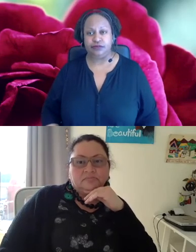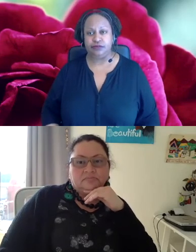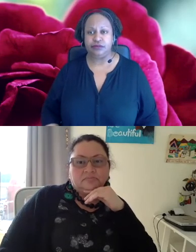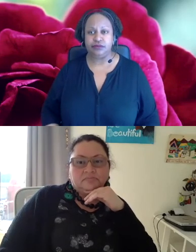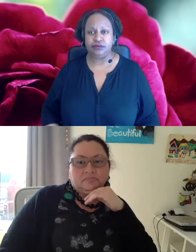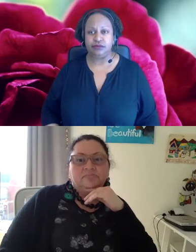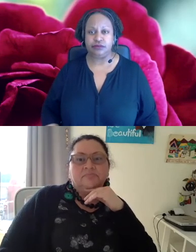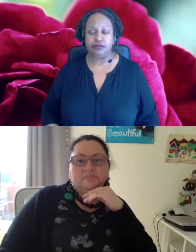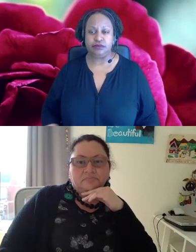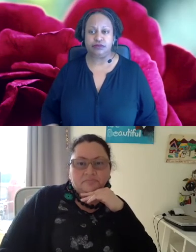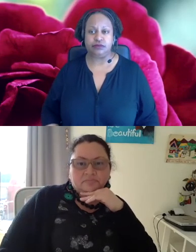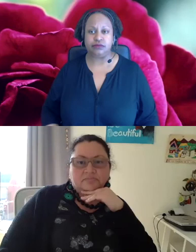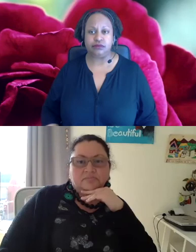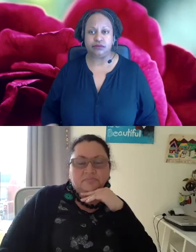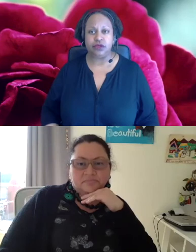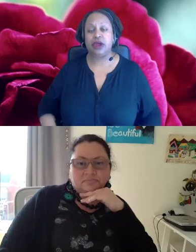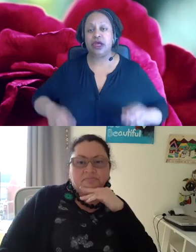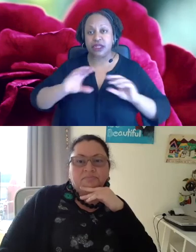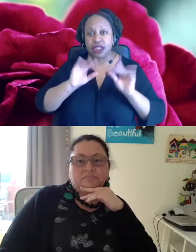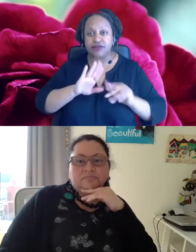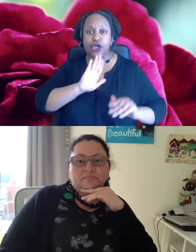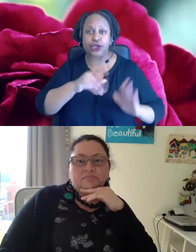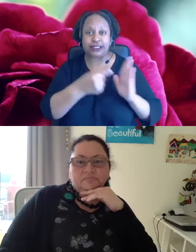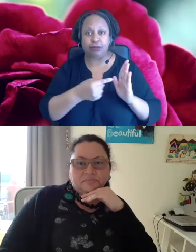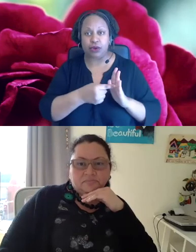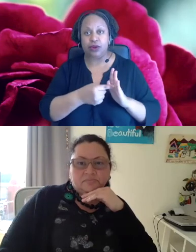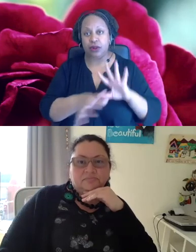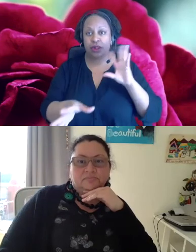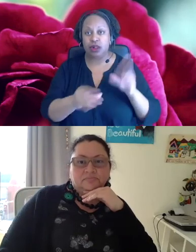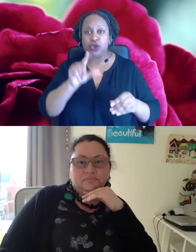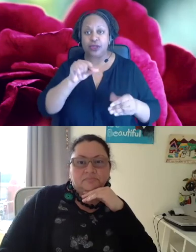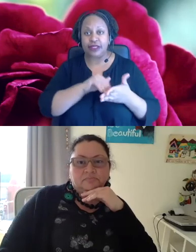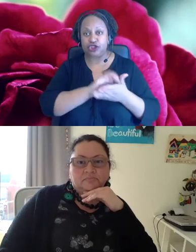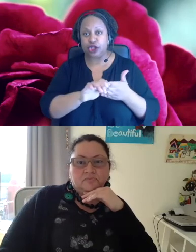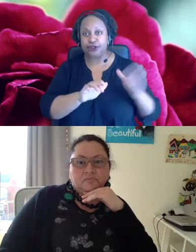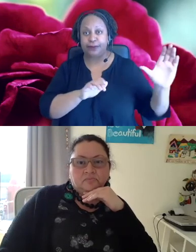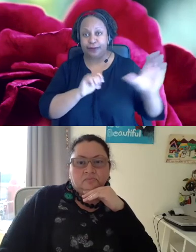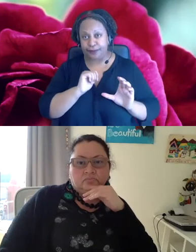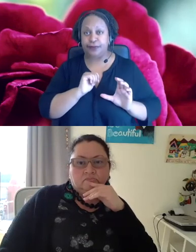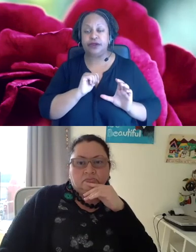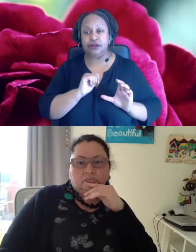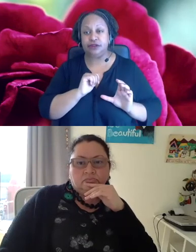To clarify your example there, if you received 20,000 and there was